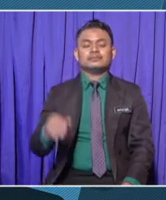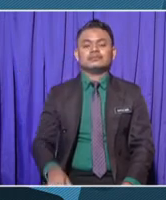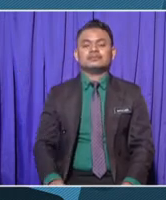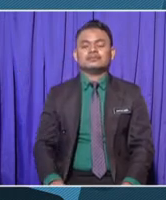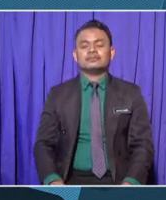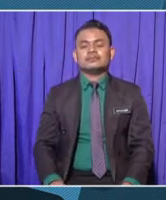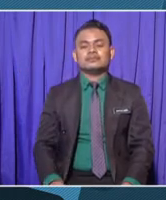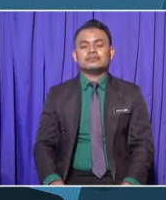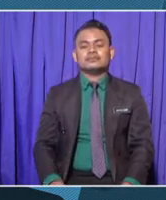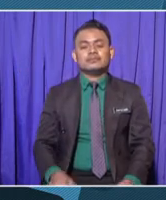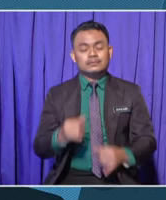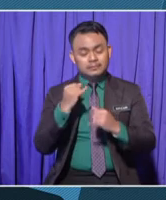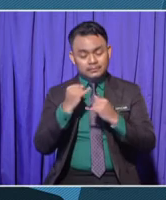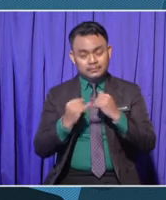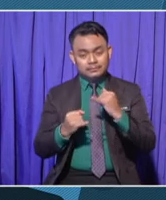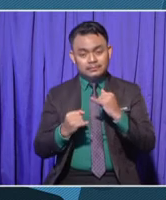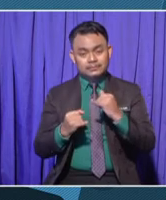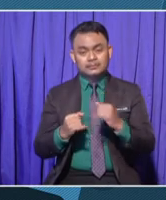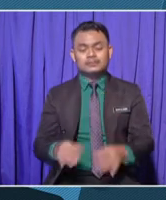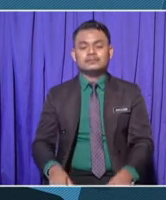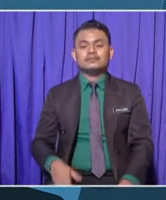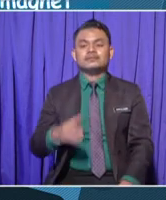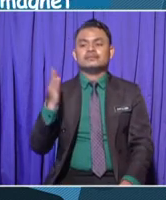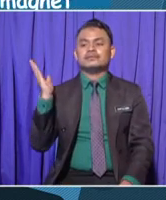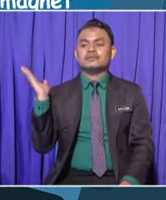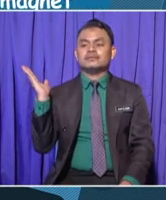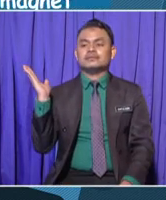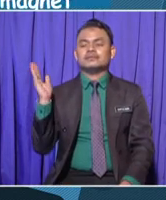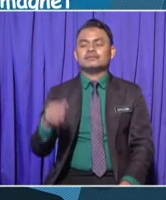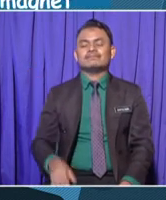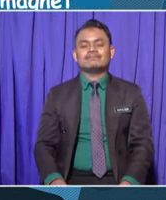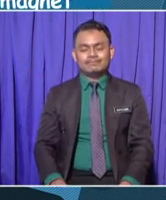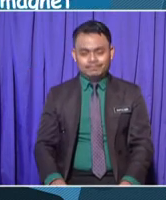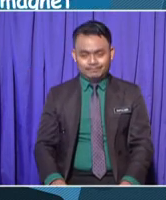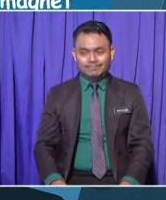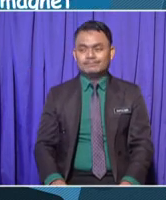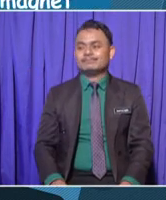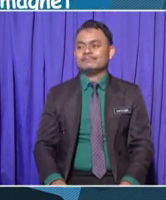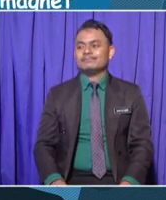magnet. And the last one is button magnet.